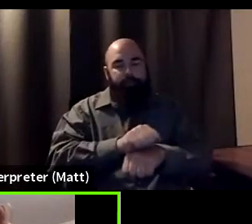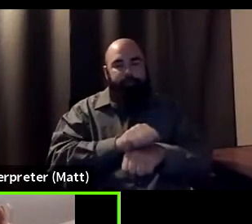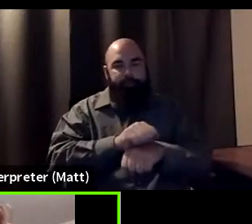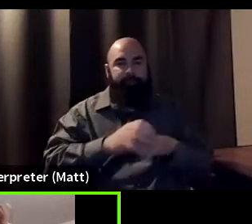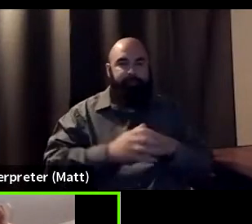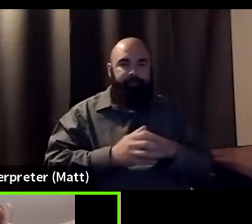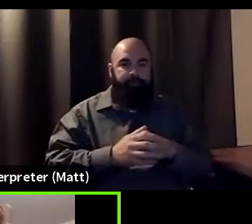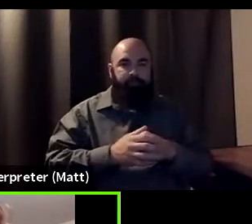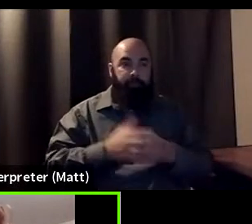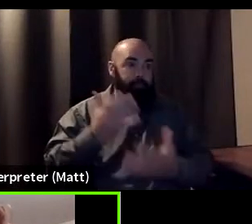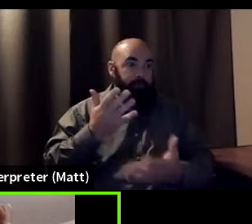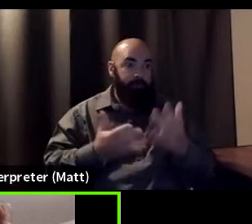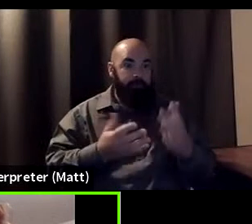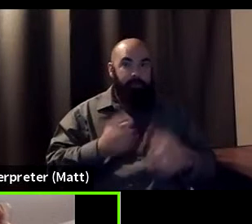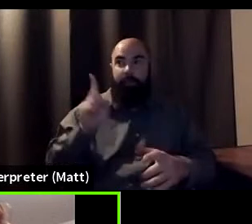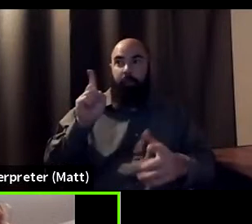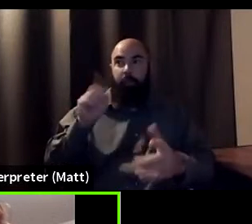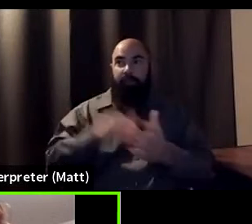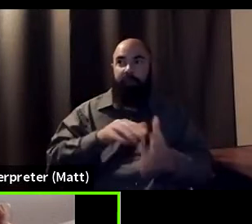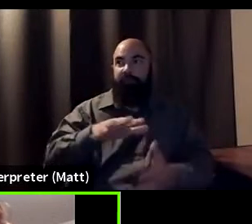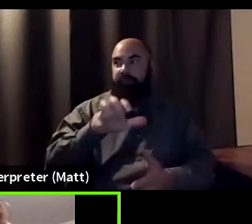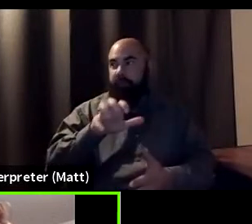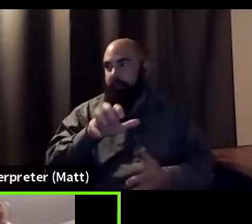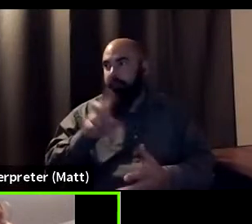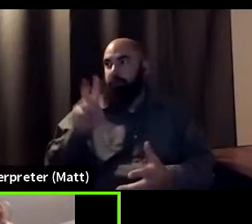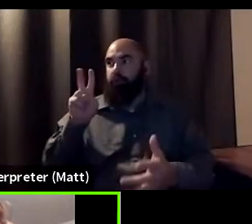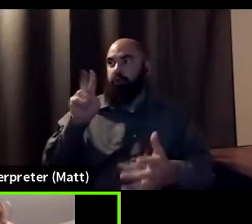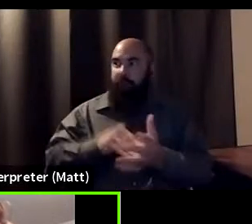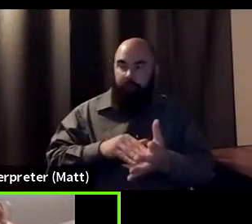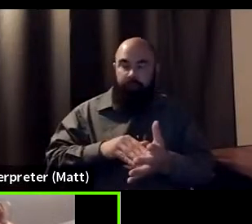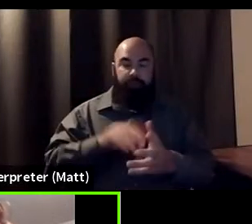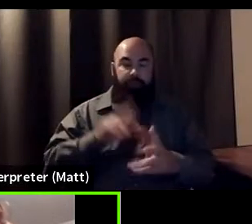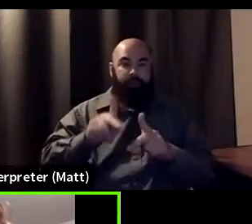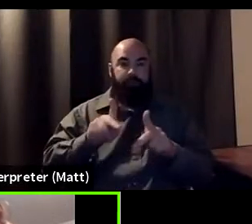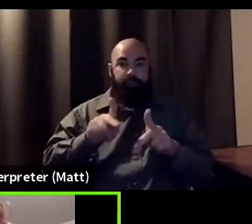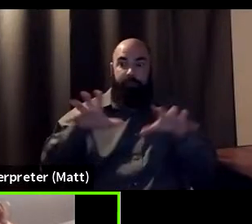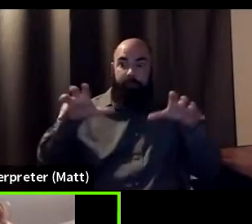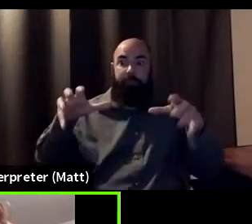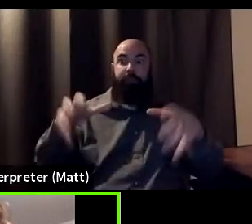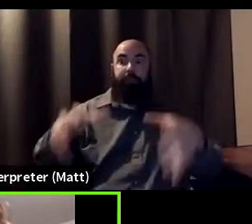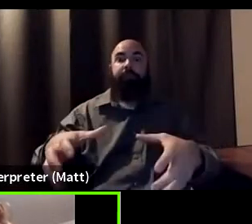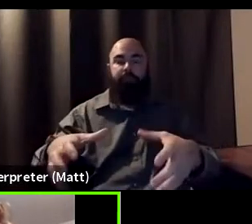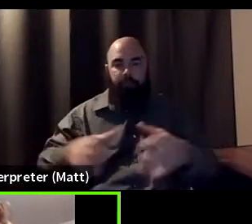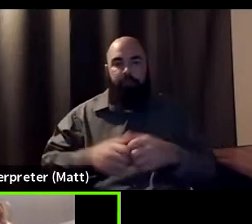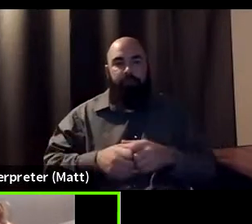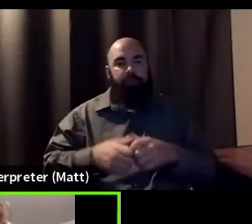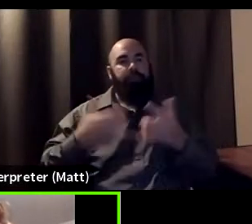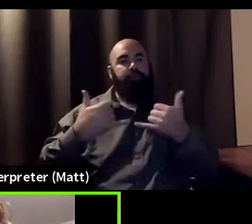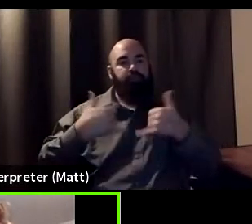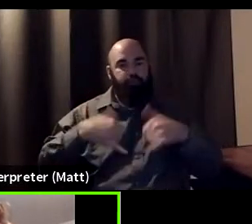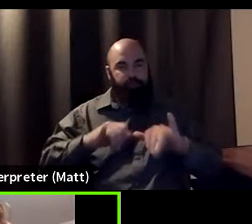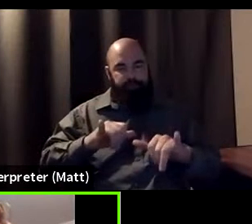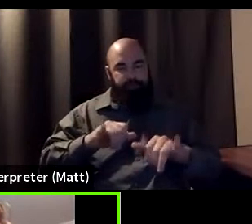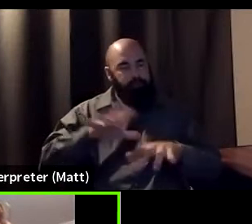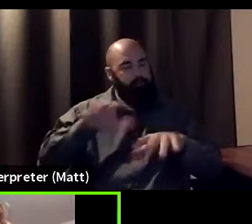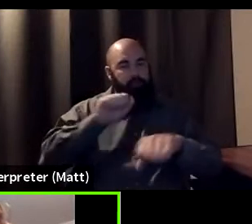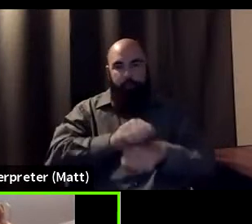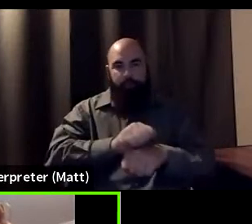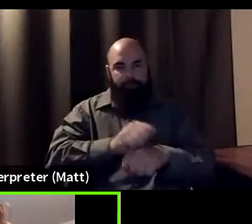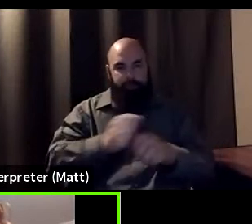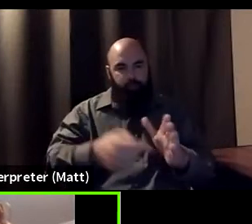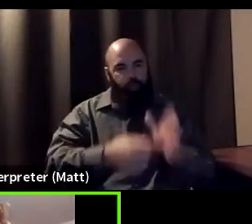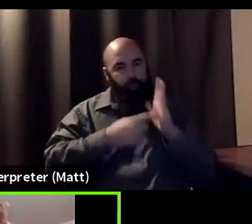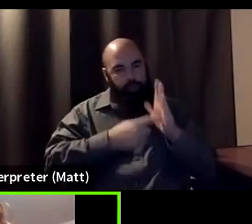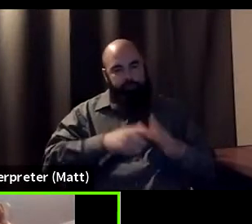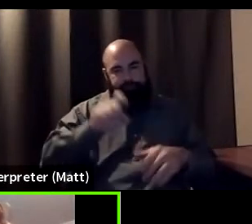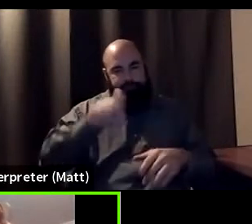of 1,500 or 2,000 people, or if our pharmacies are doing a large site of several hundred people, we still have to have appointments. So